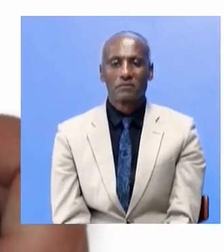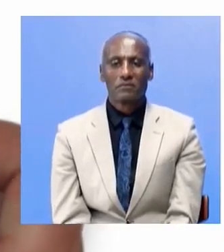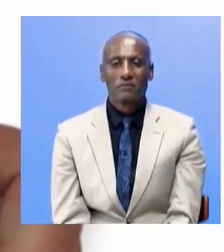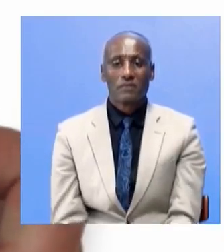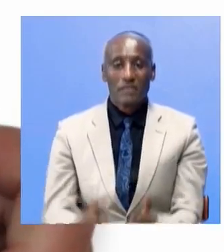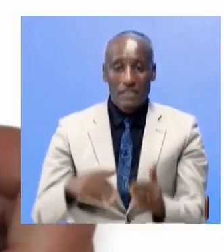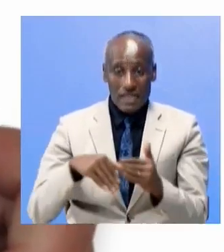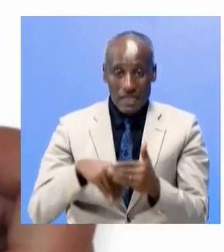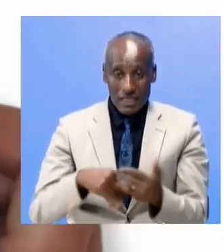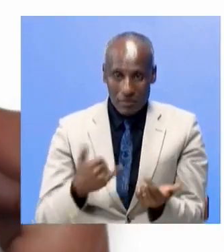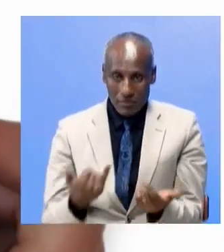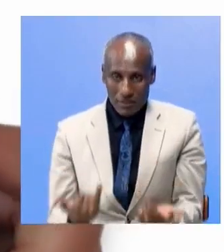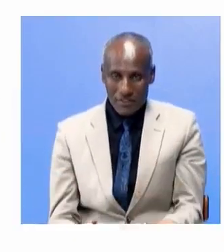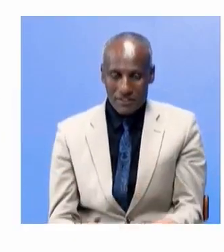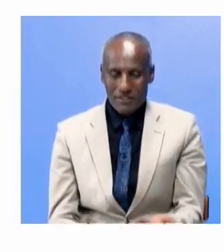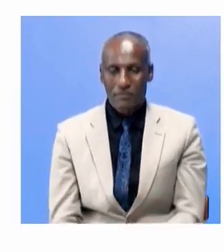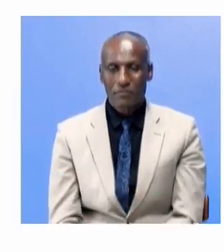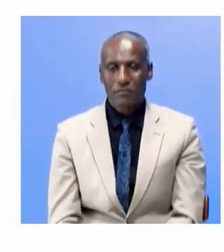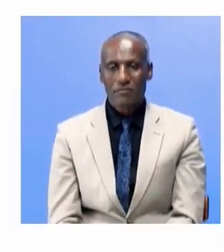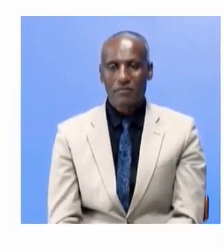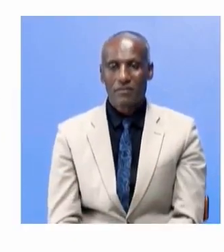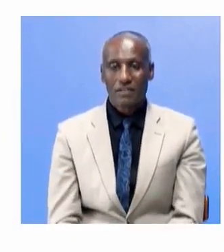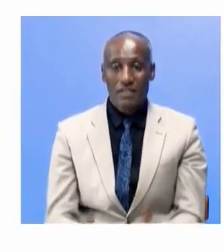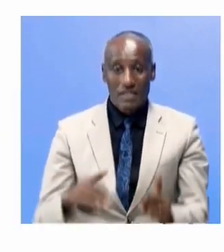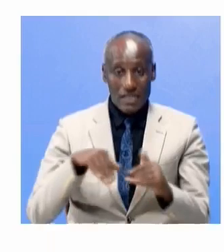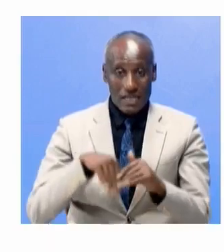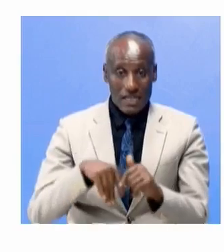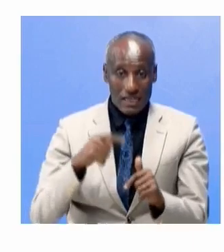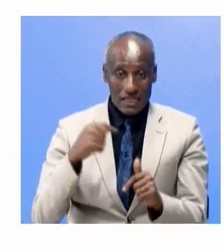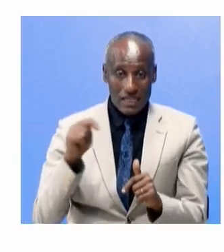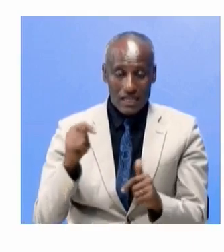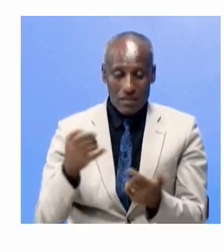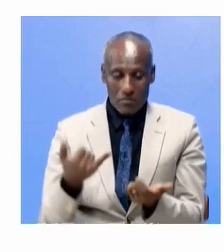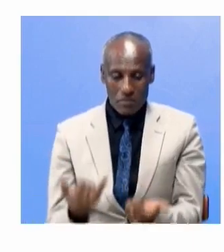in the present. In the present.